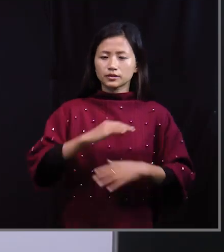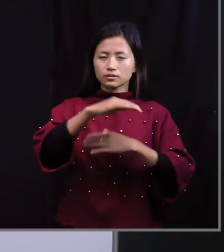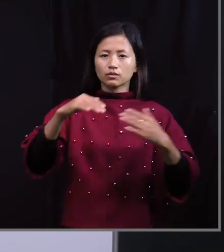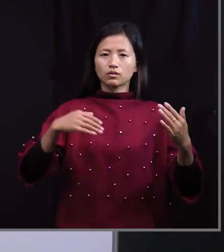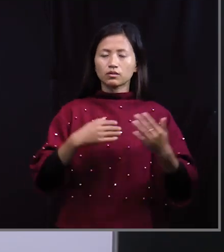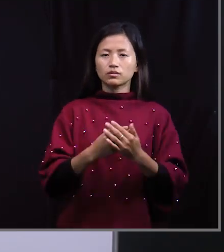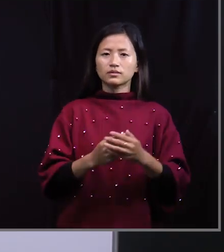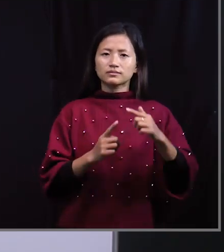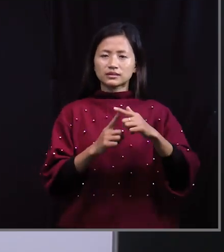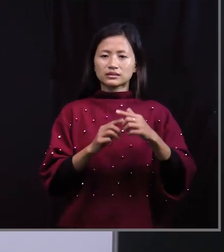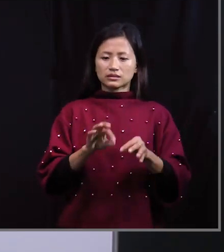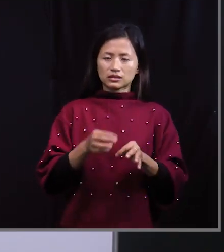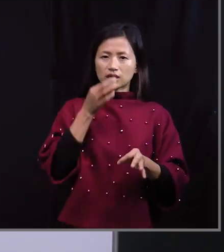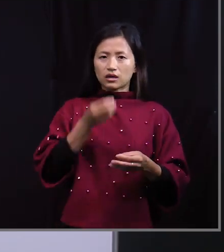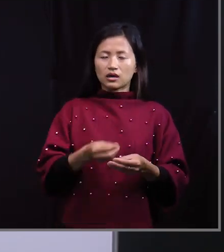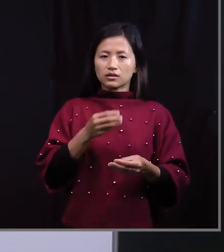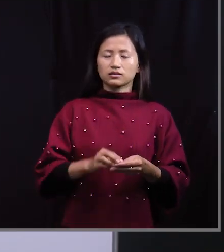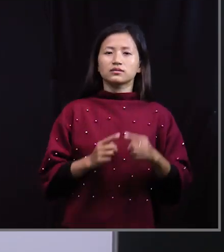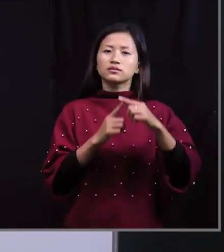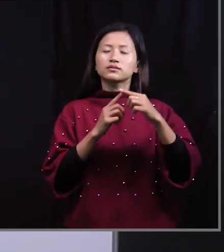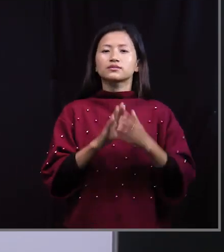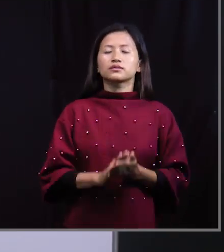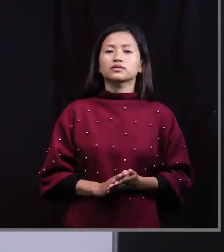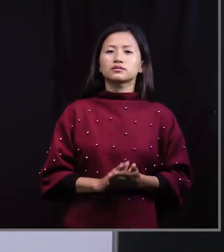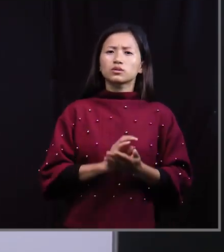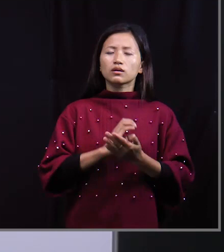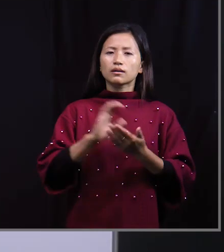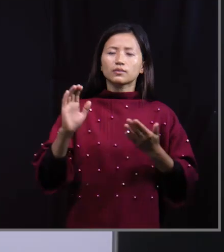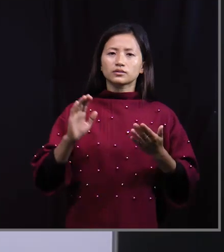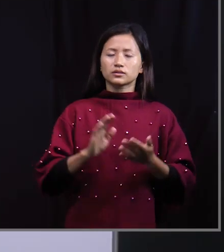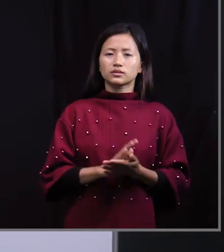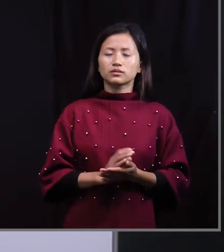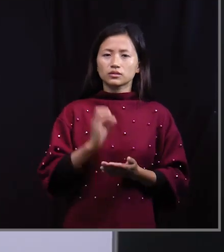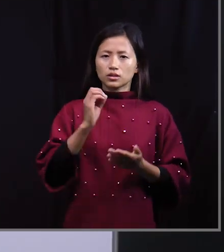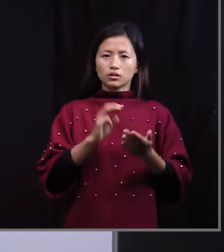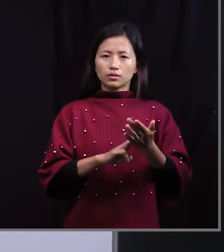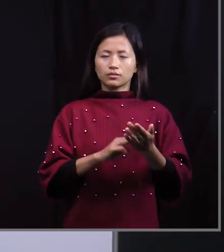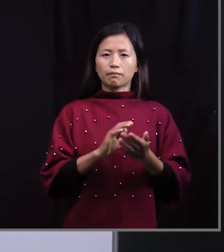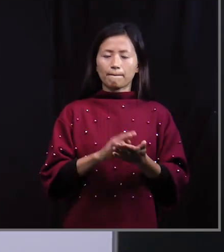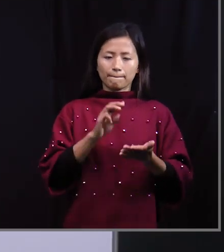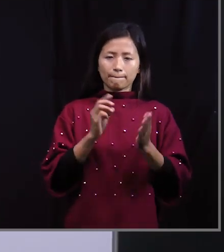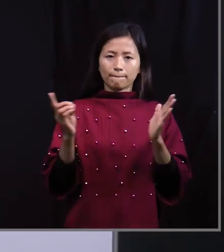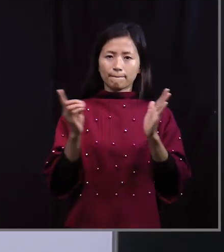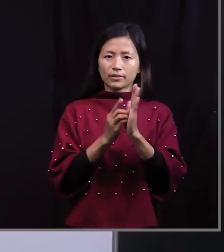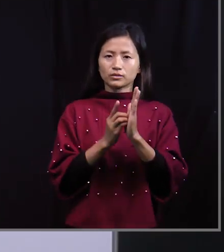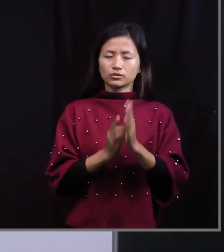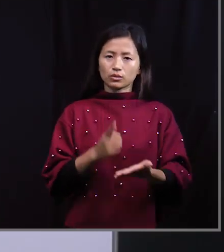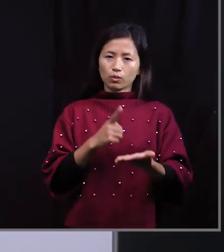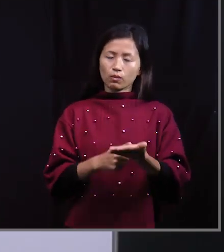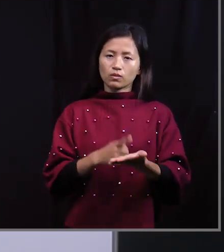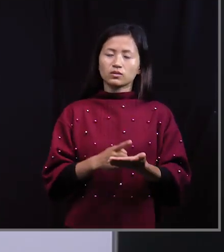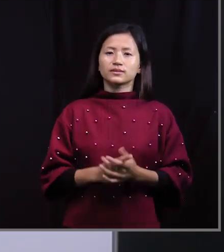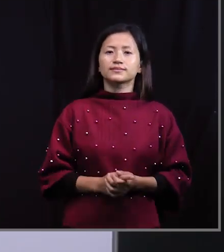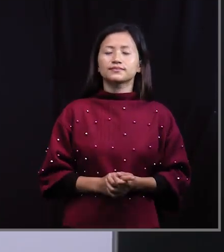the tobacco products, it is compulsory and it is statutory and mandatory to give warnings.